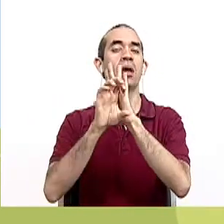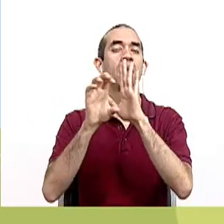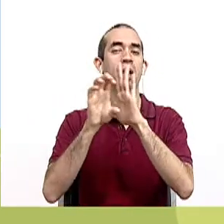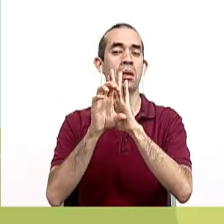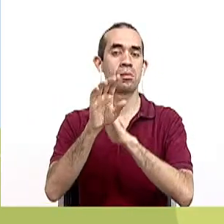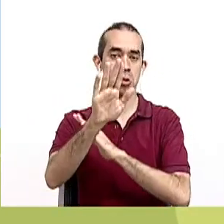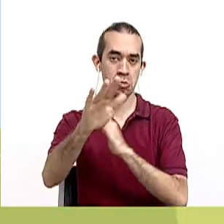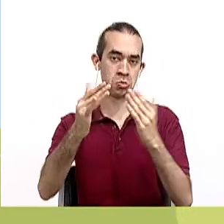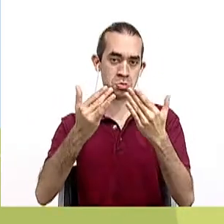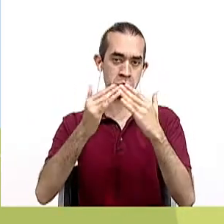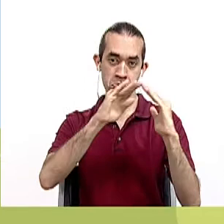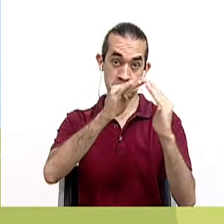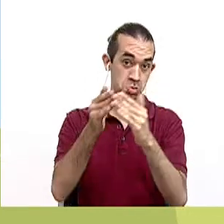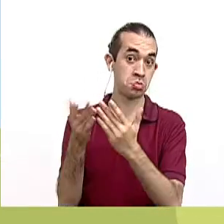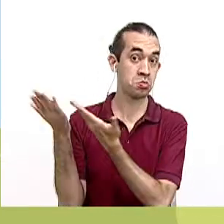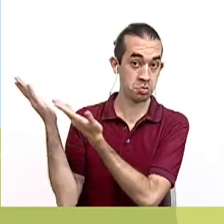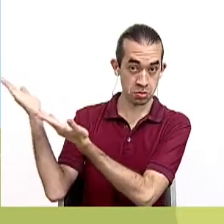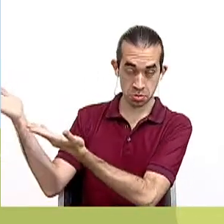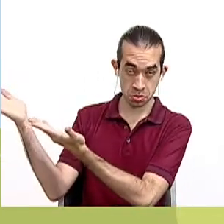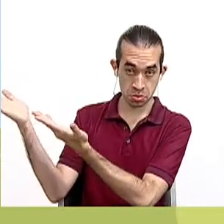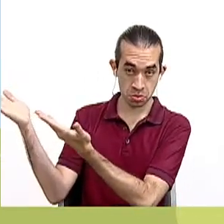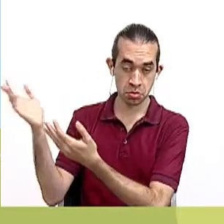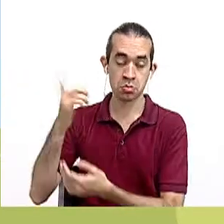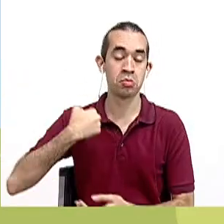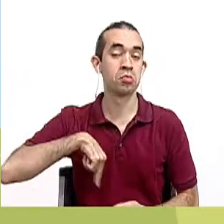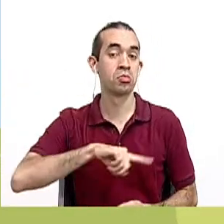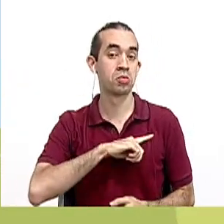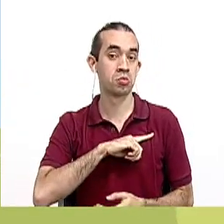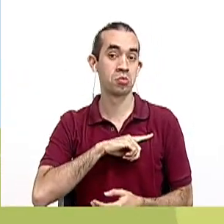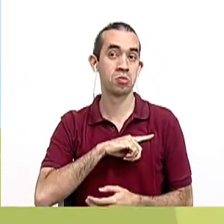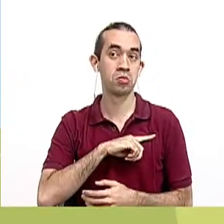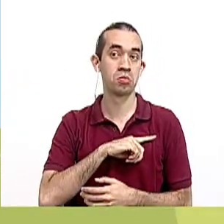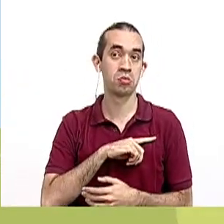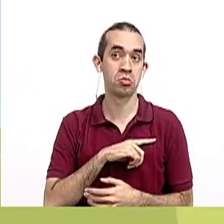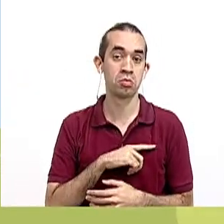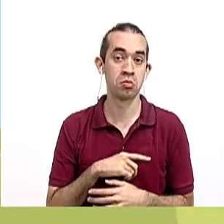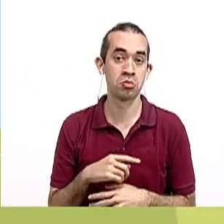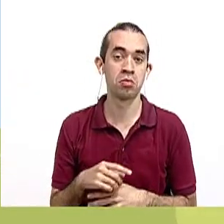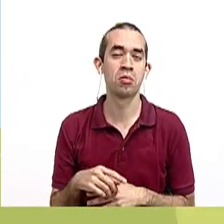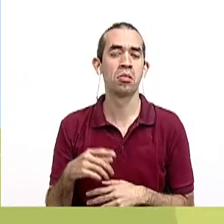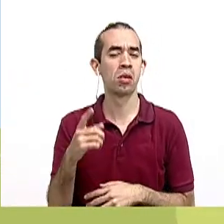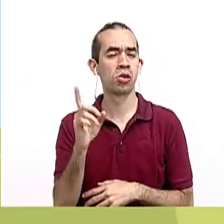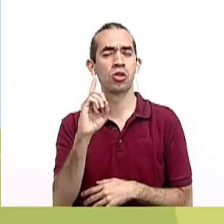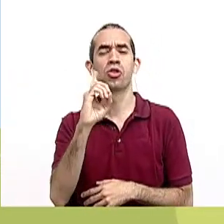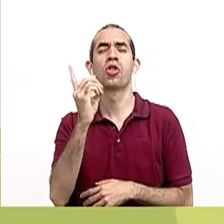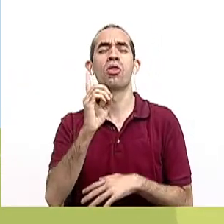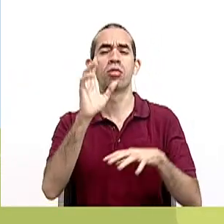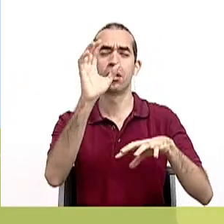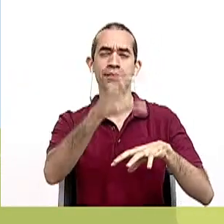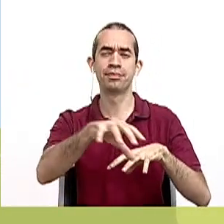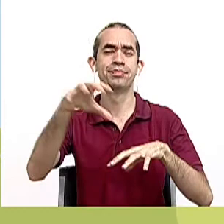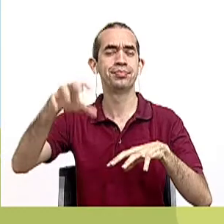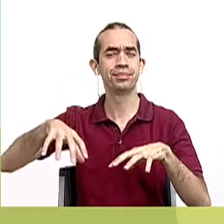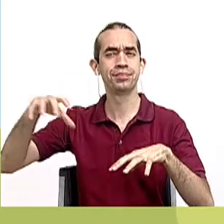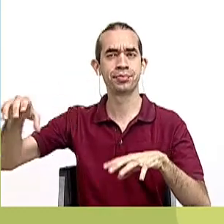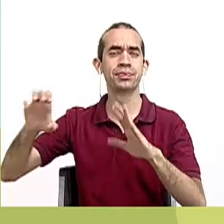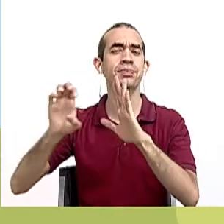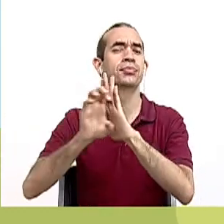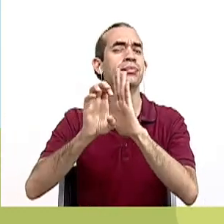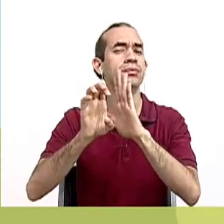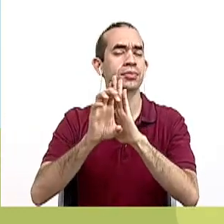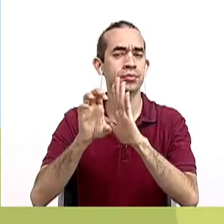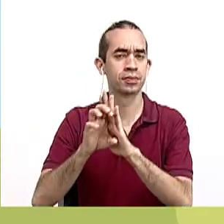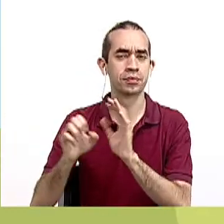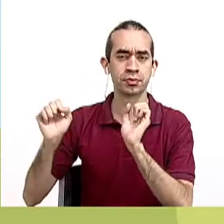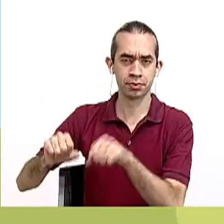your town, okay? So we are going to say where are the places located. For example, we